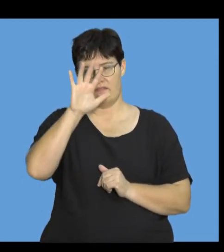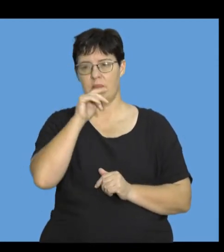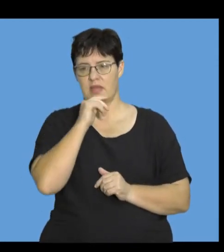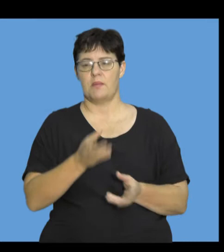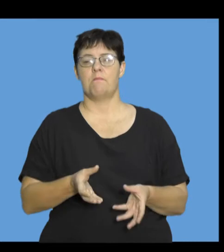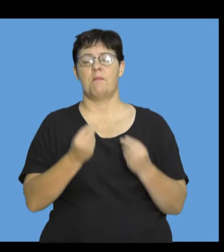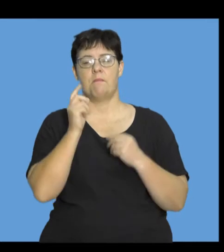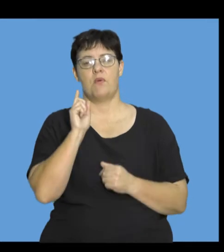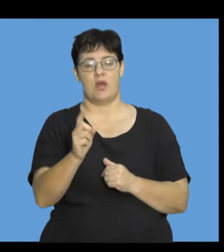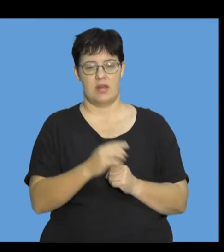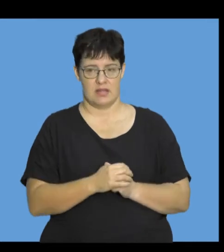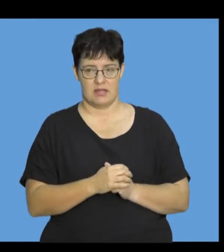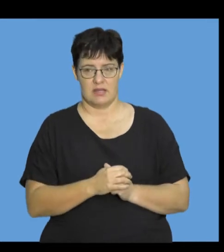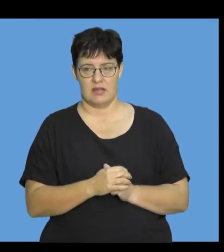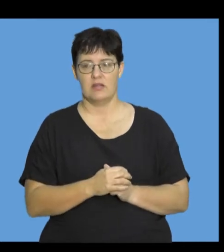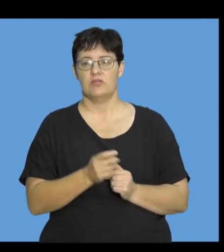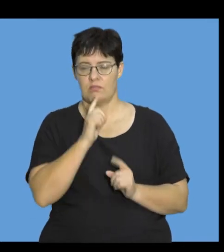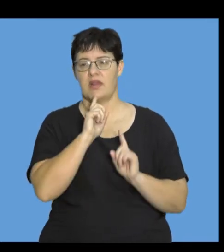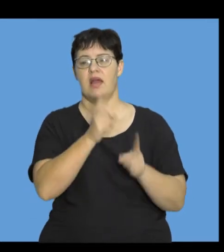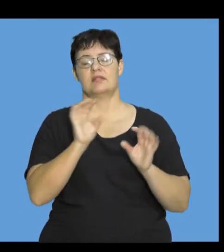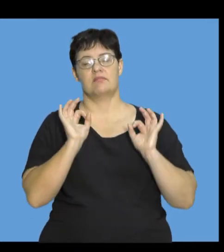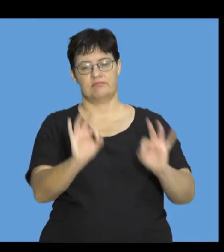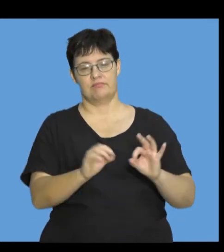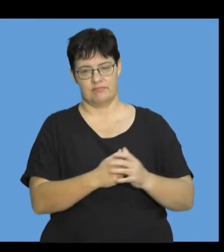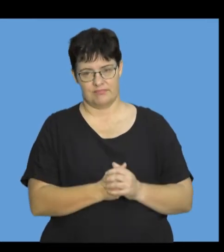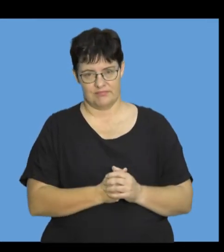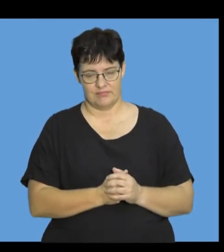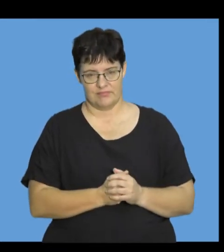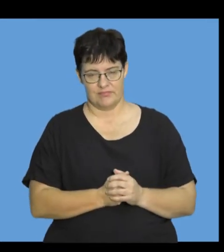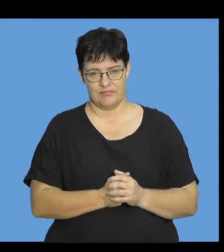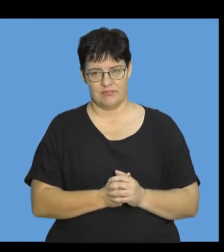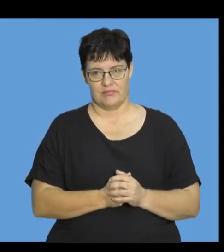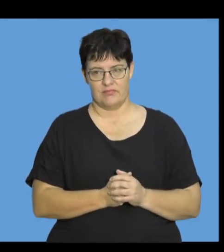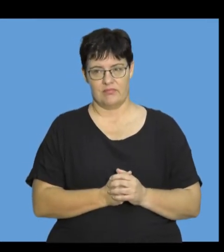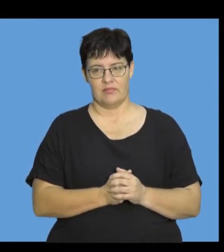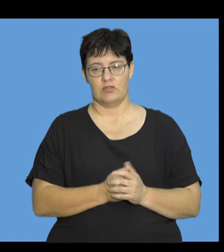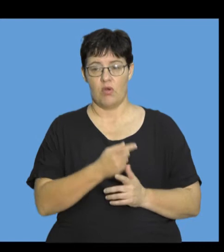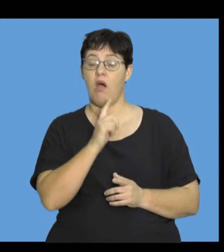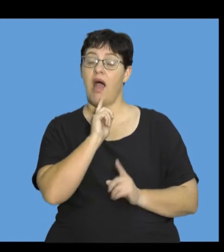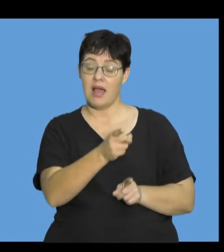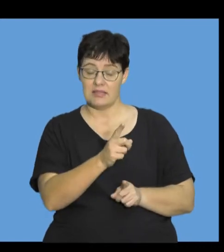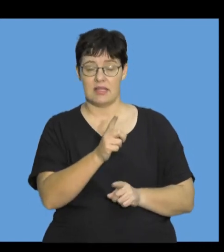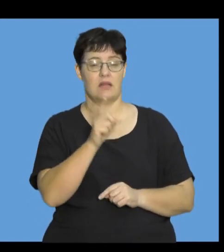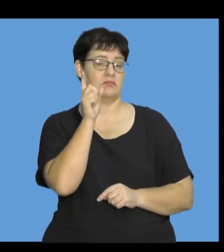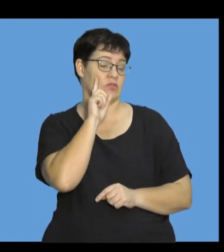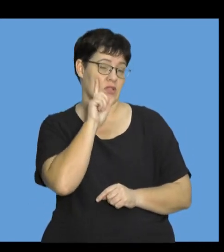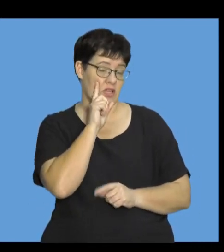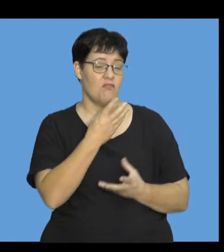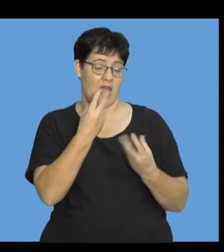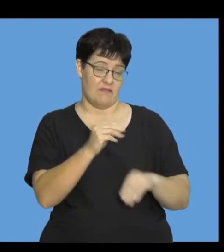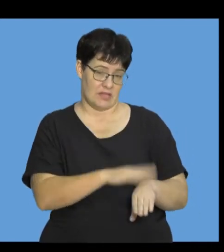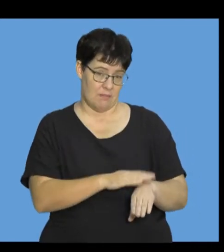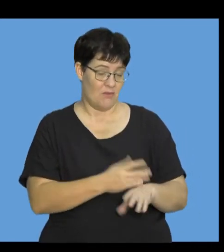5. So also it will give you 1. And then you know that your answer is then correct. So remember to always just check your